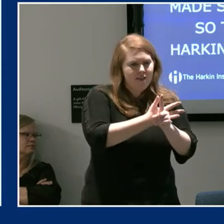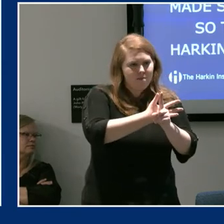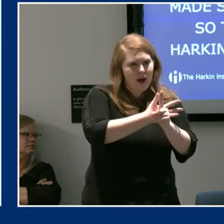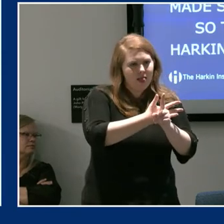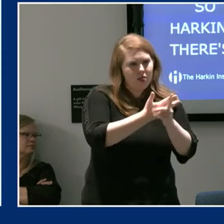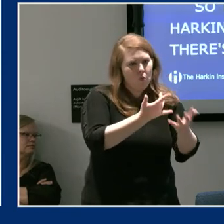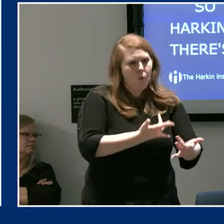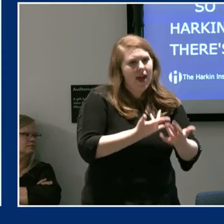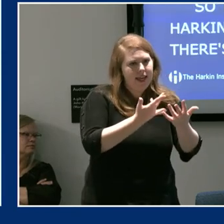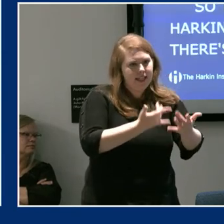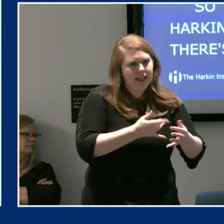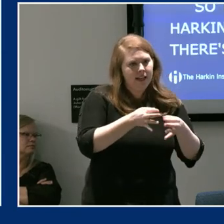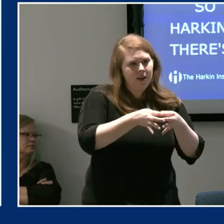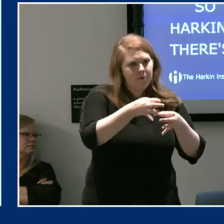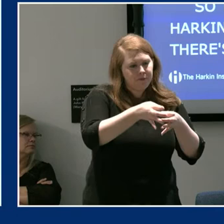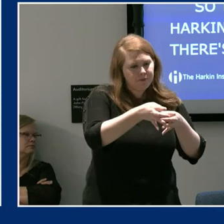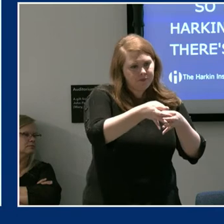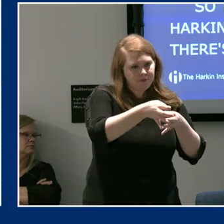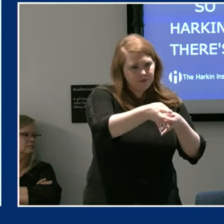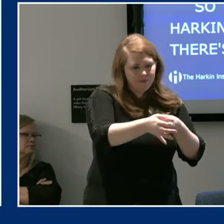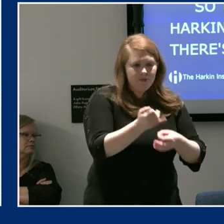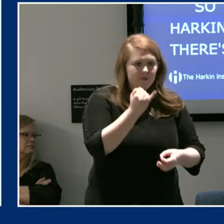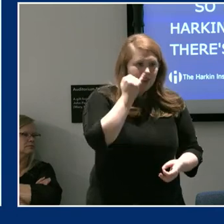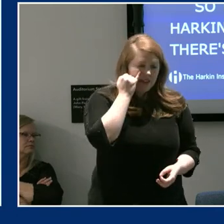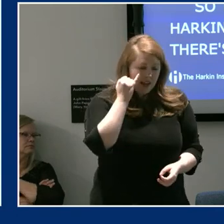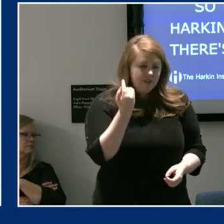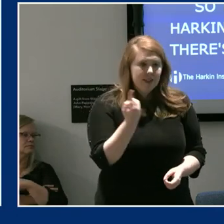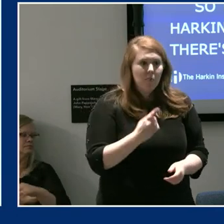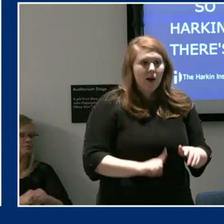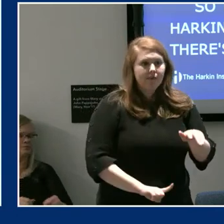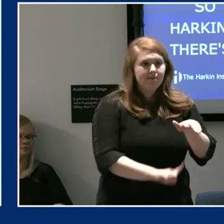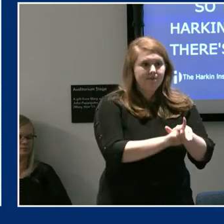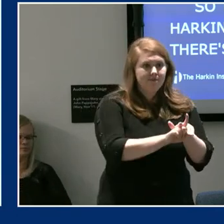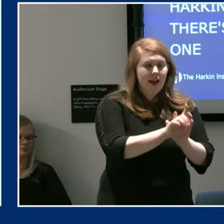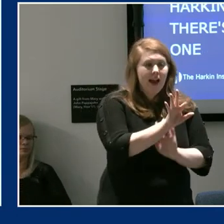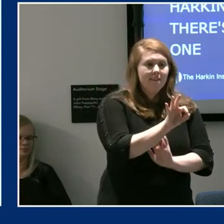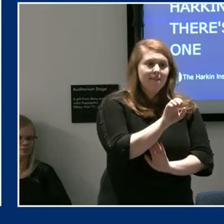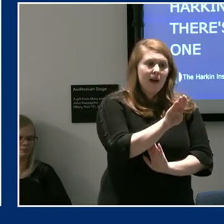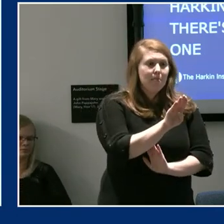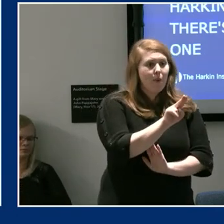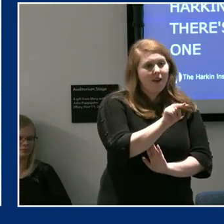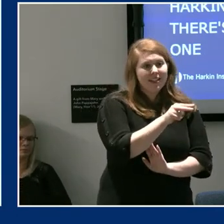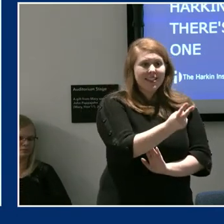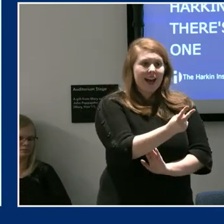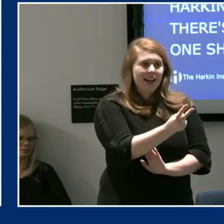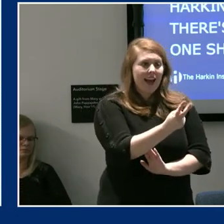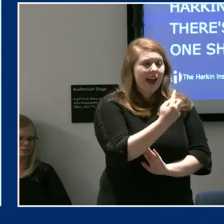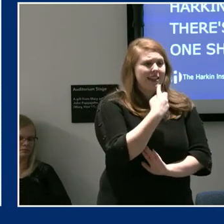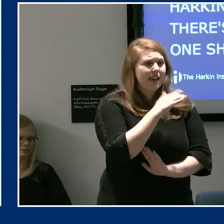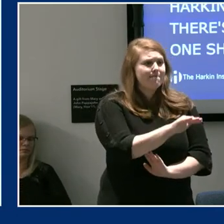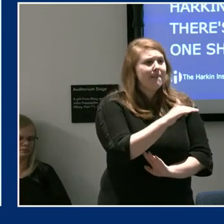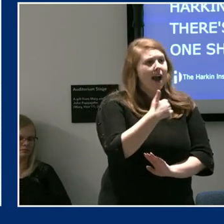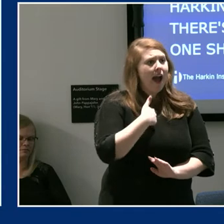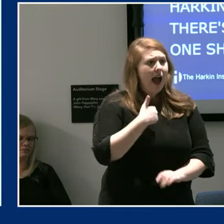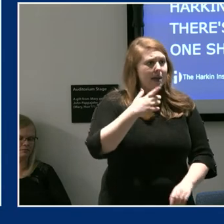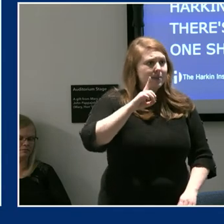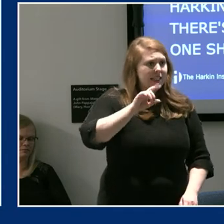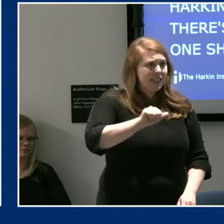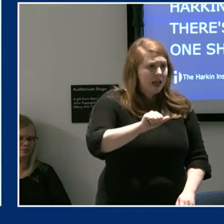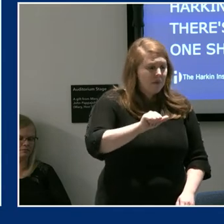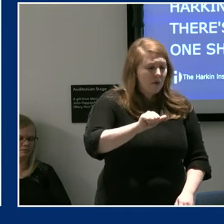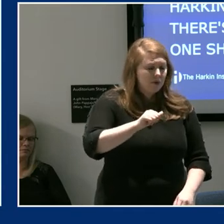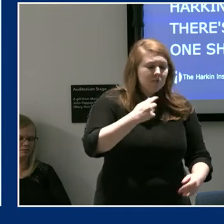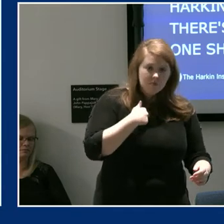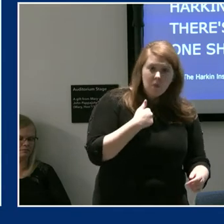period. If one shows up at Social Security on February 2nd and says, I'm disabled, and they say, we